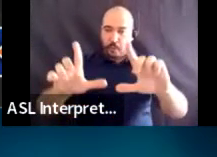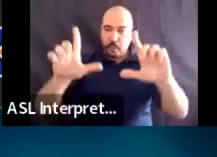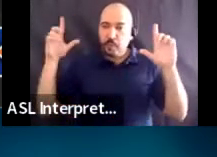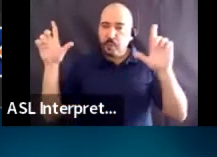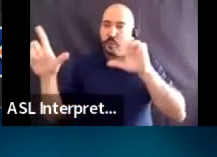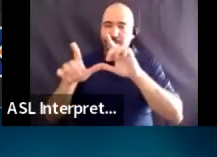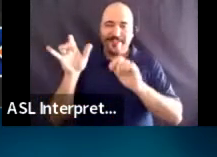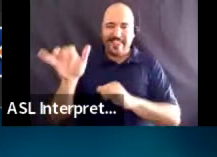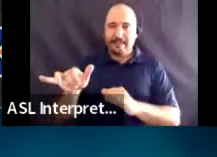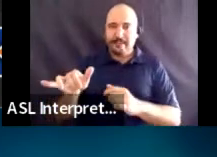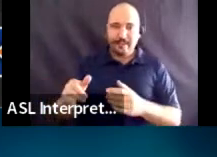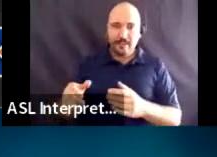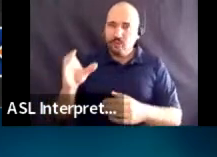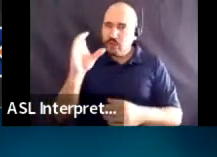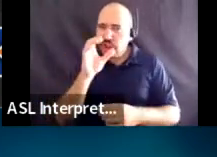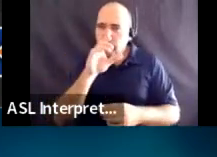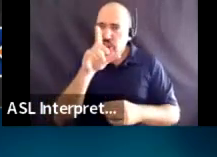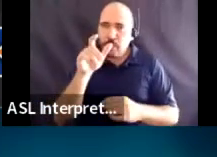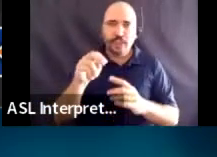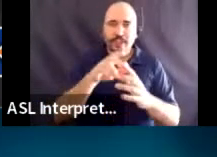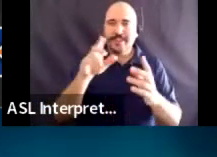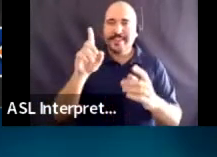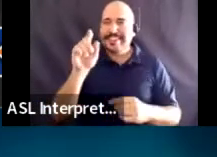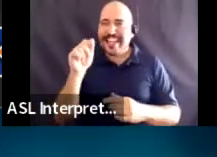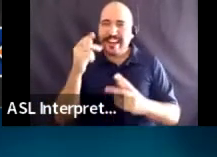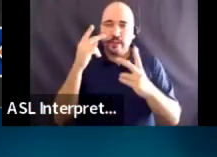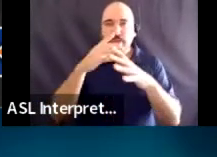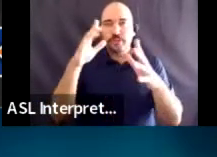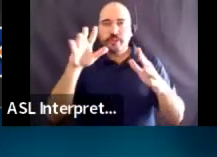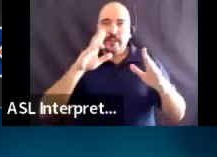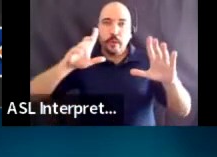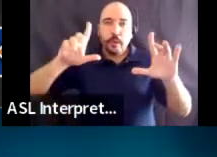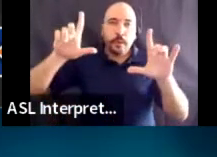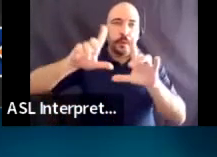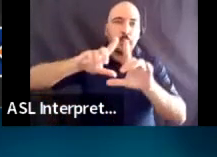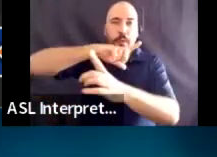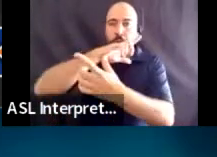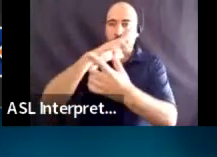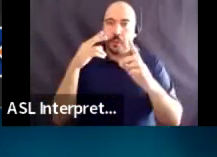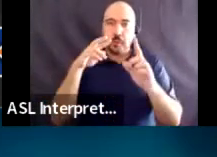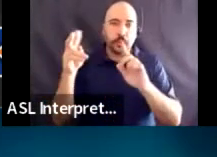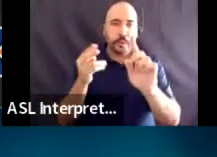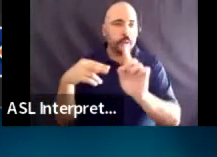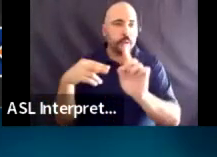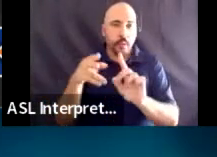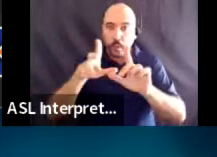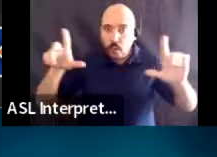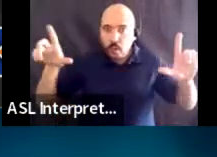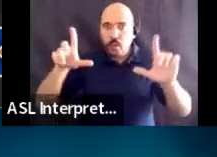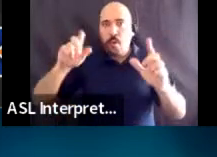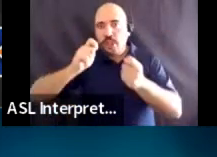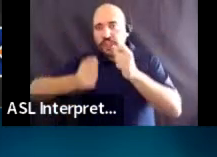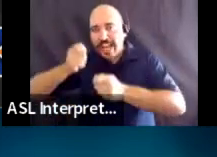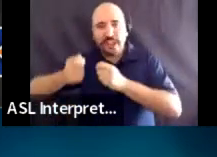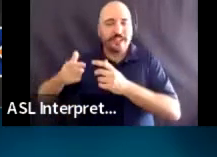for a location. Same with data visualizations. You could view different types of data, right?